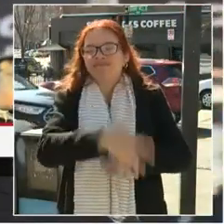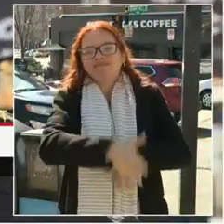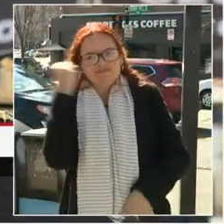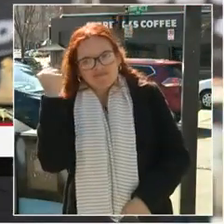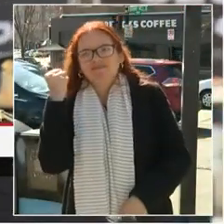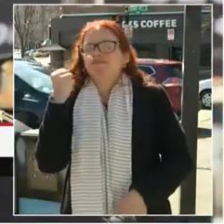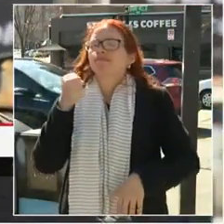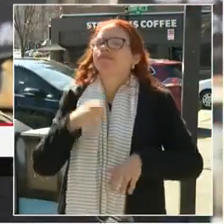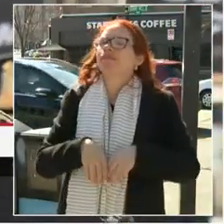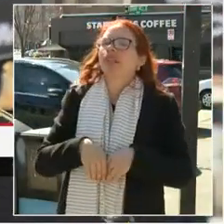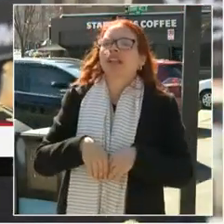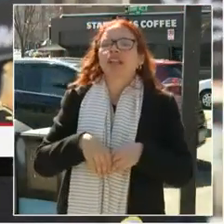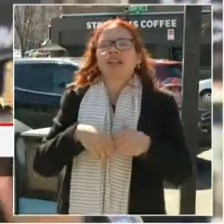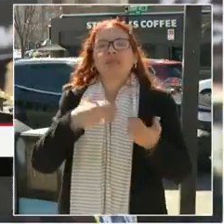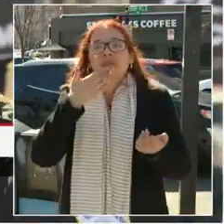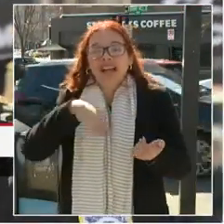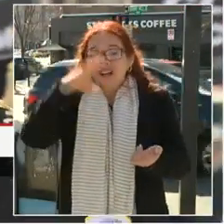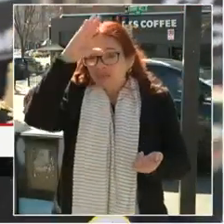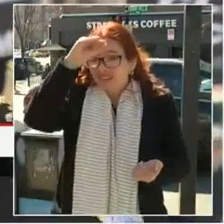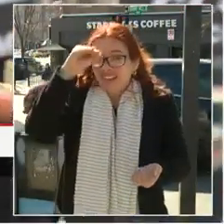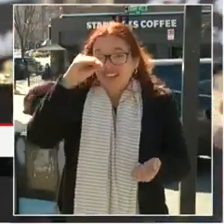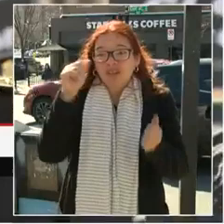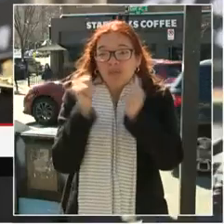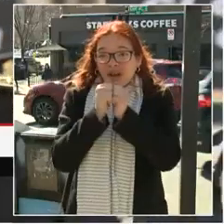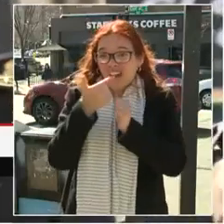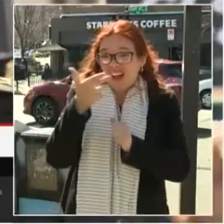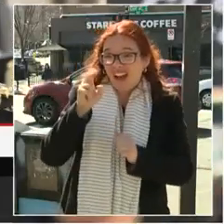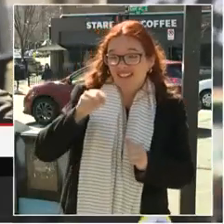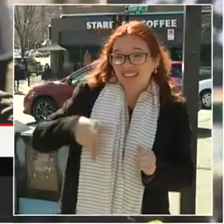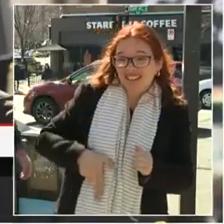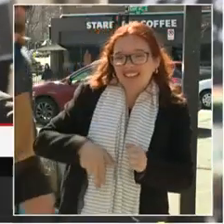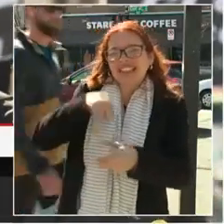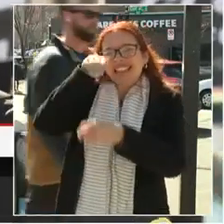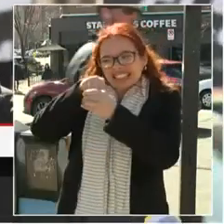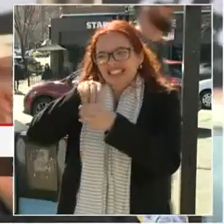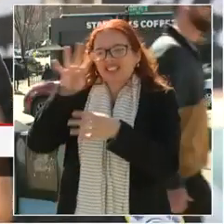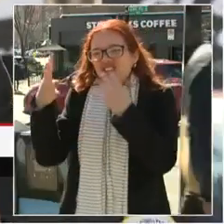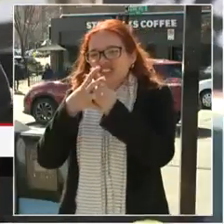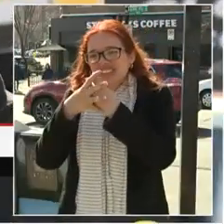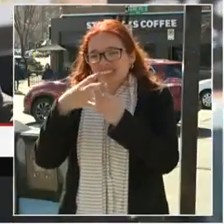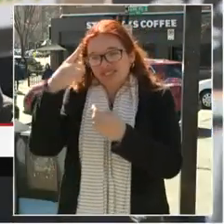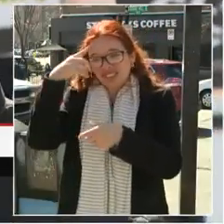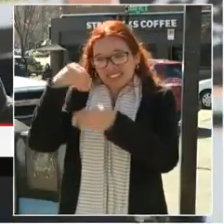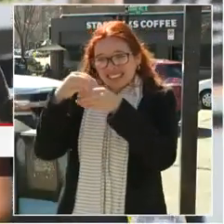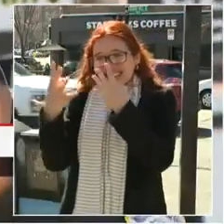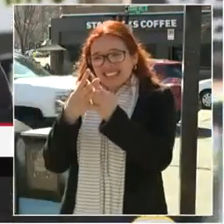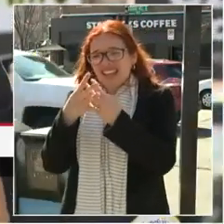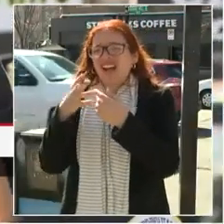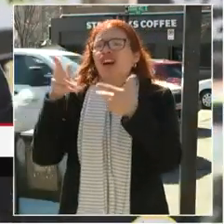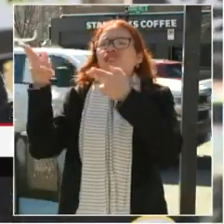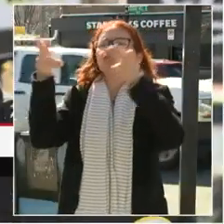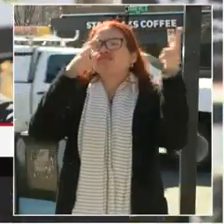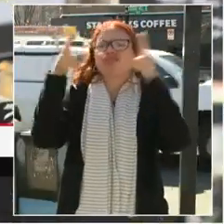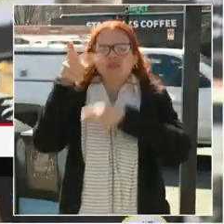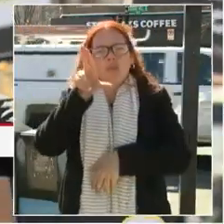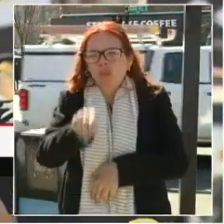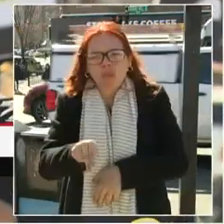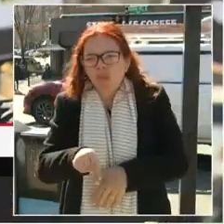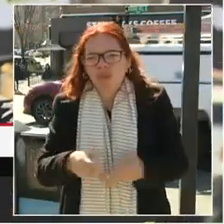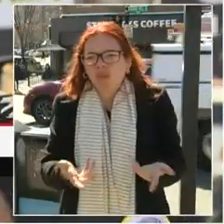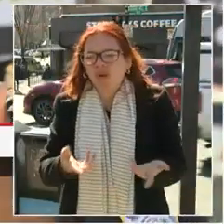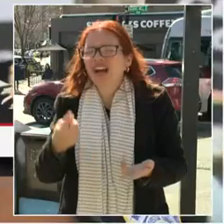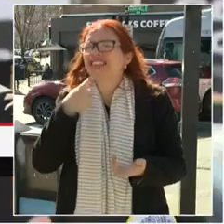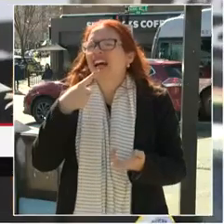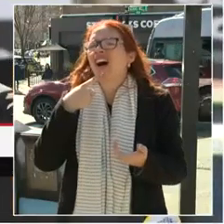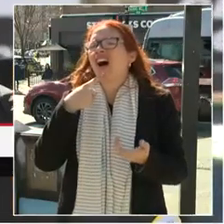guys with guns in jail, because when they're in jail, they can't be in community shooting people. So when people talk about what we're going to do different or what we